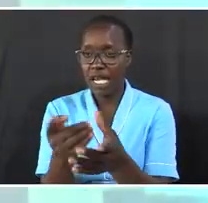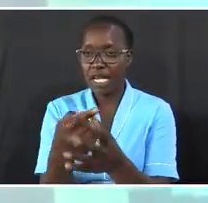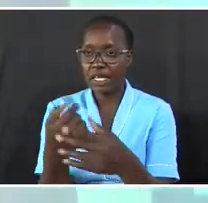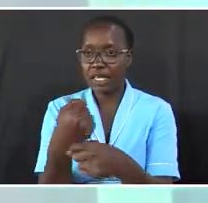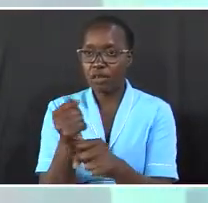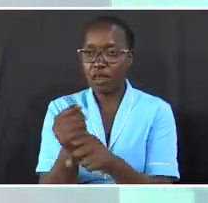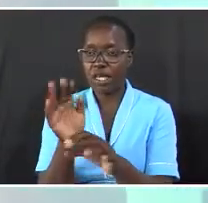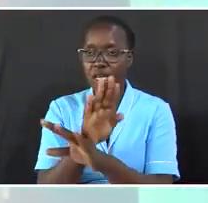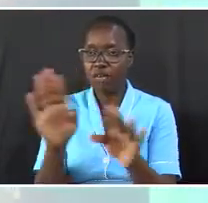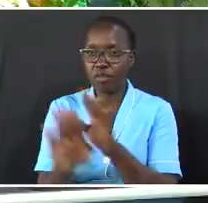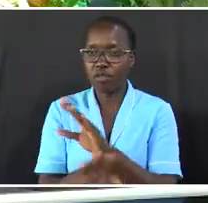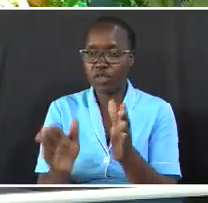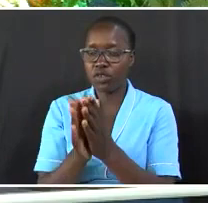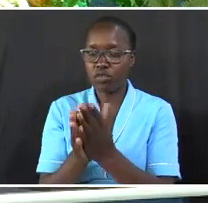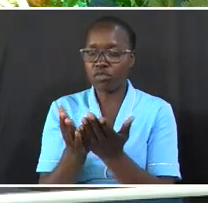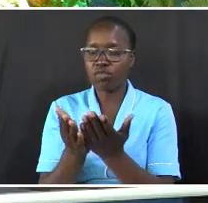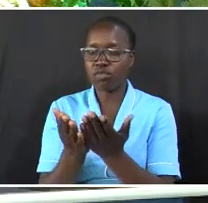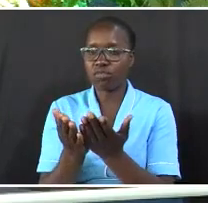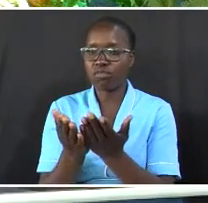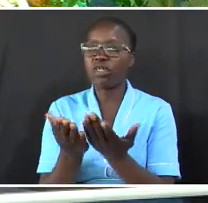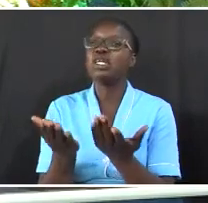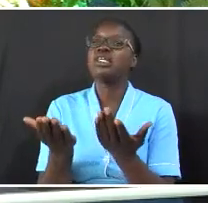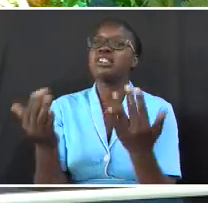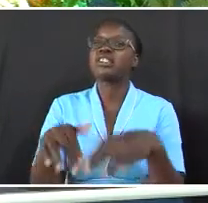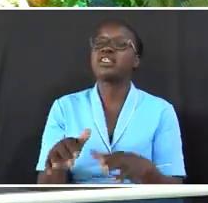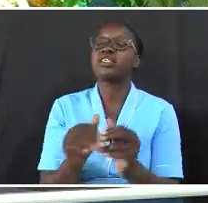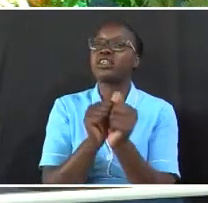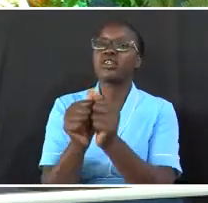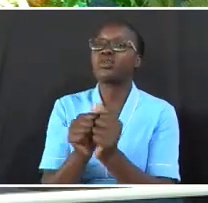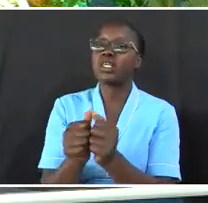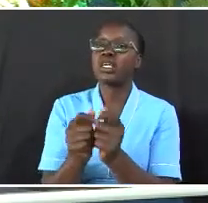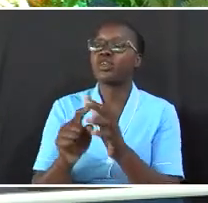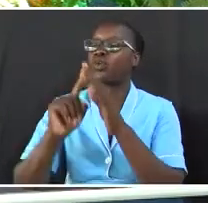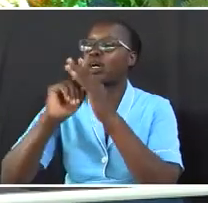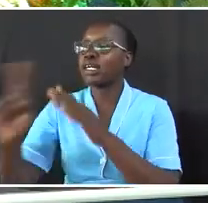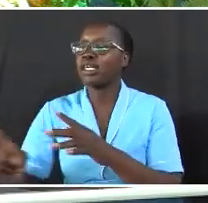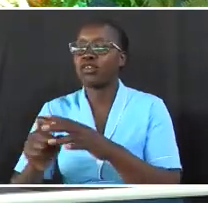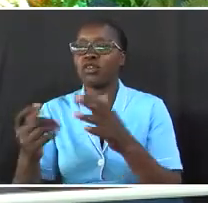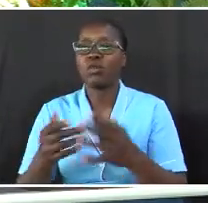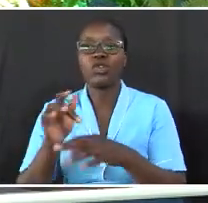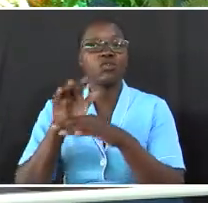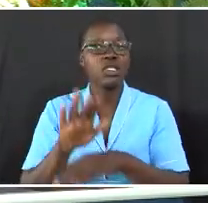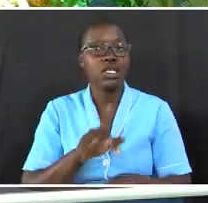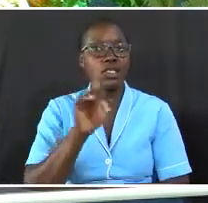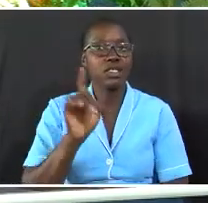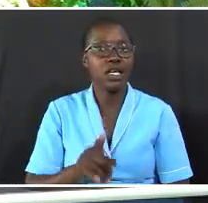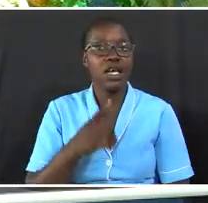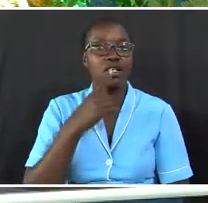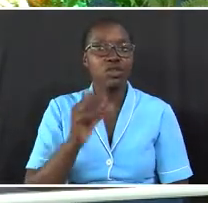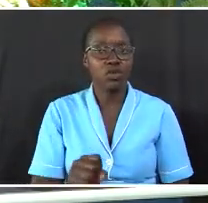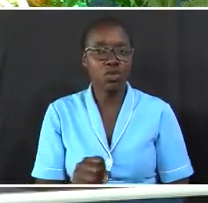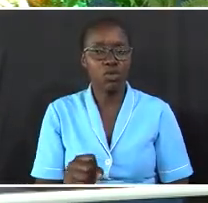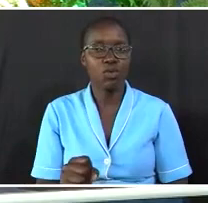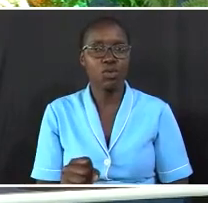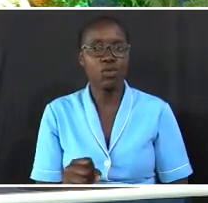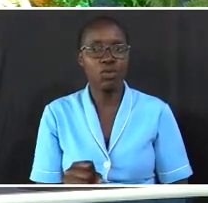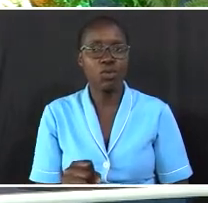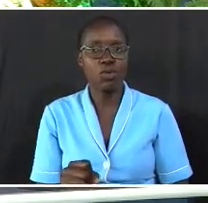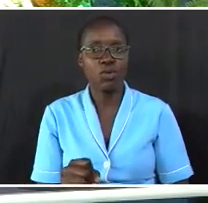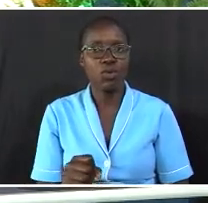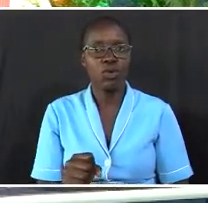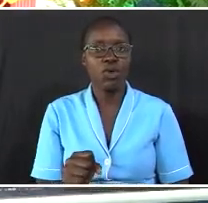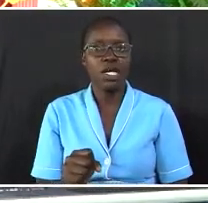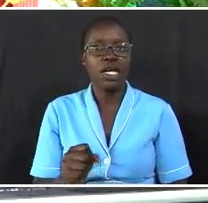everybody to sink with him because you are running away from where he has sent you. And so,